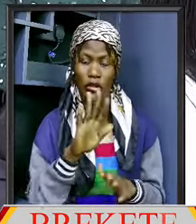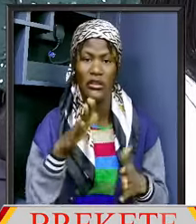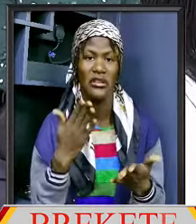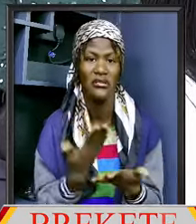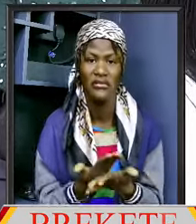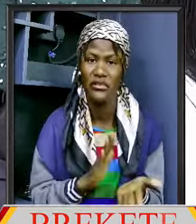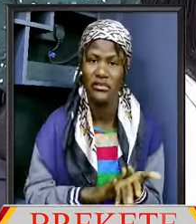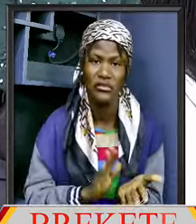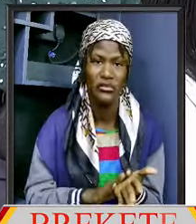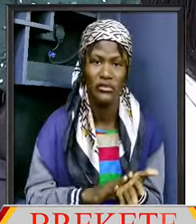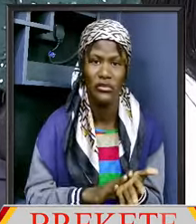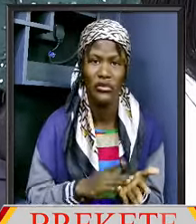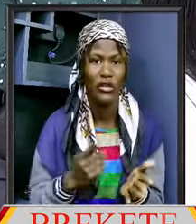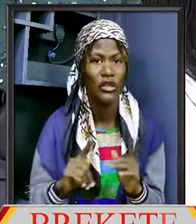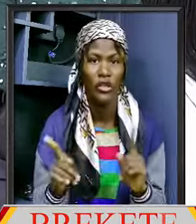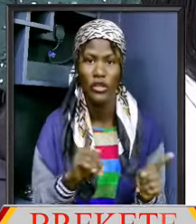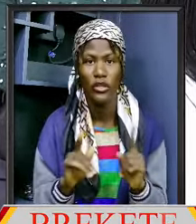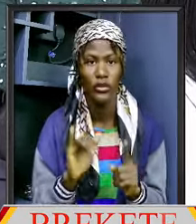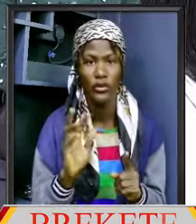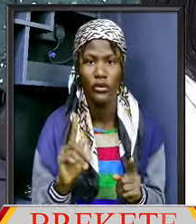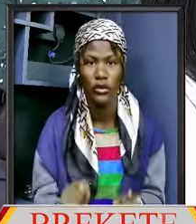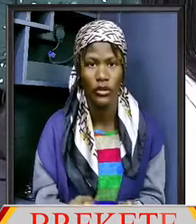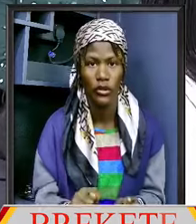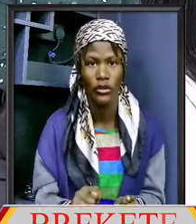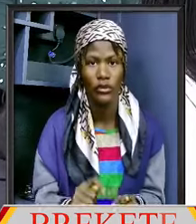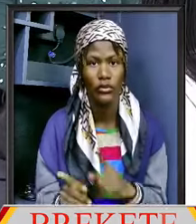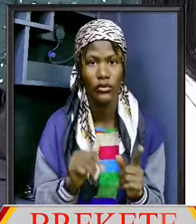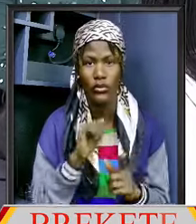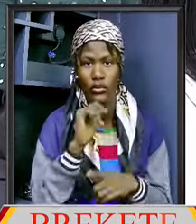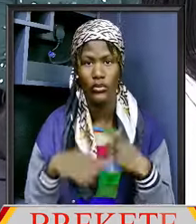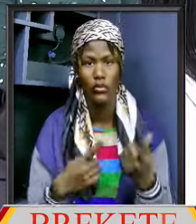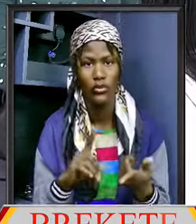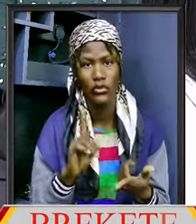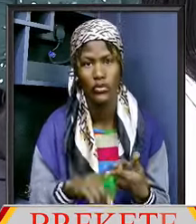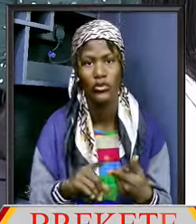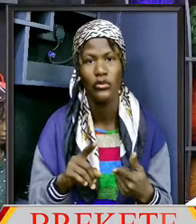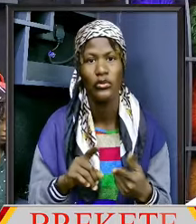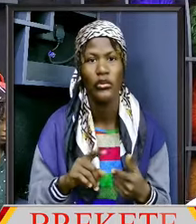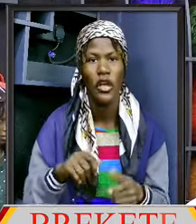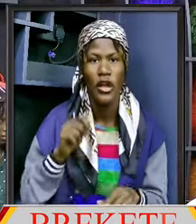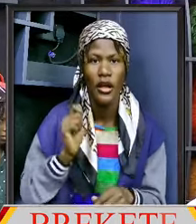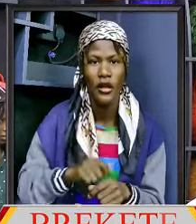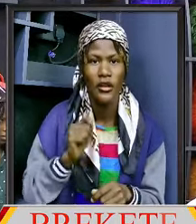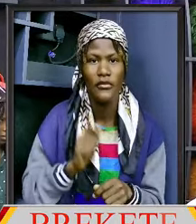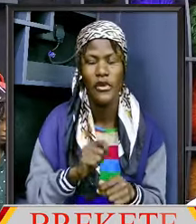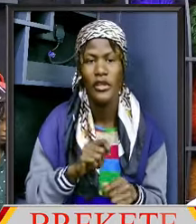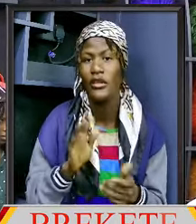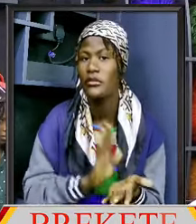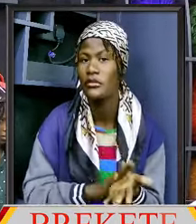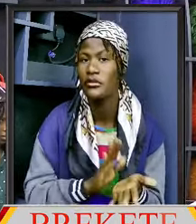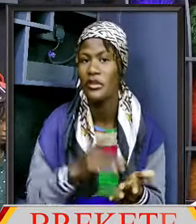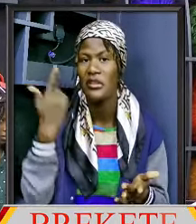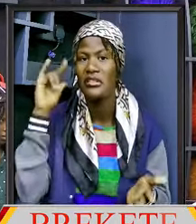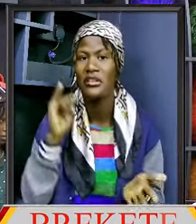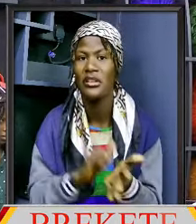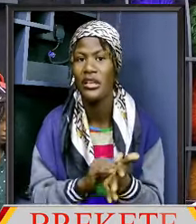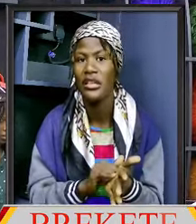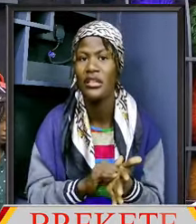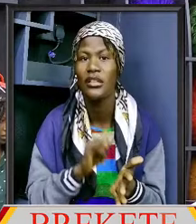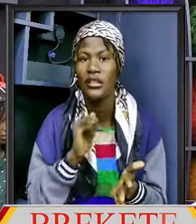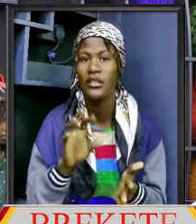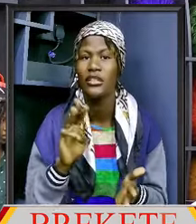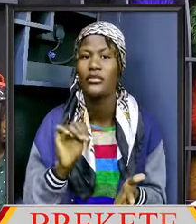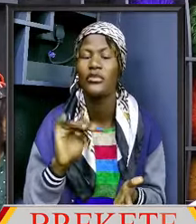that they do. Make you not come enter carpenter school. This ain't a medical lab. Now you will become when you